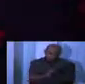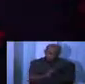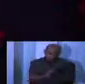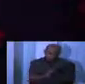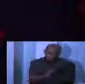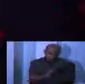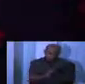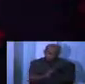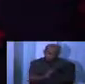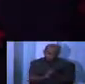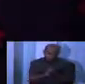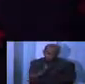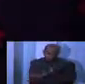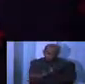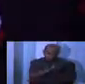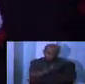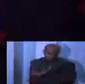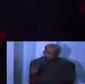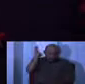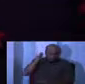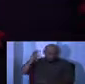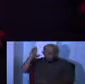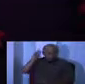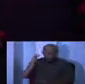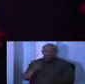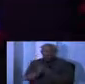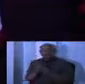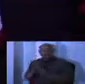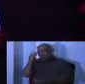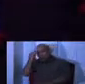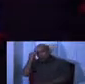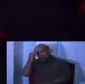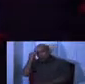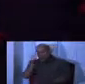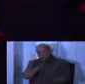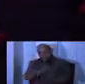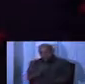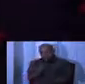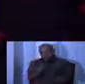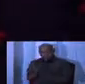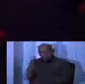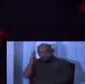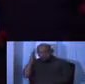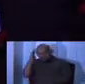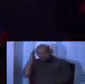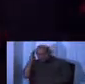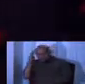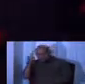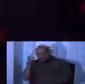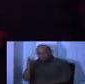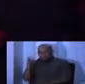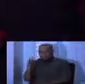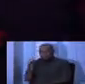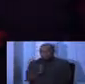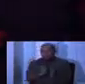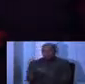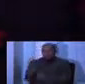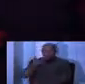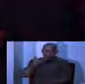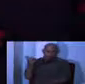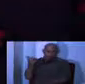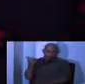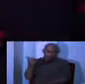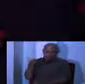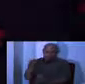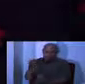that she was born into. We also know that Jesus would have, or God would have planned it so much better, that